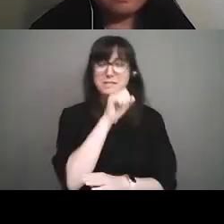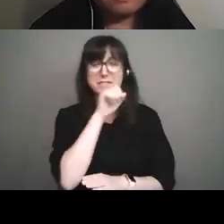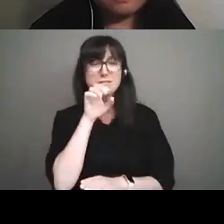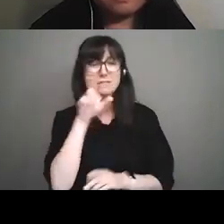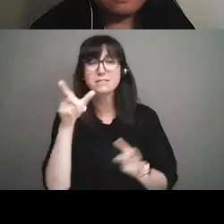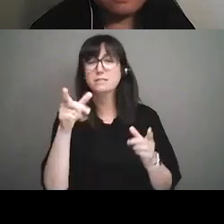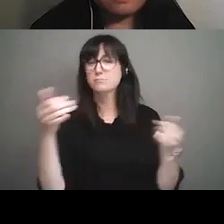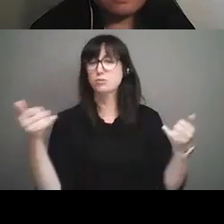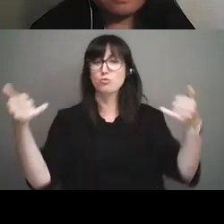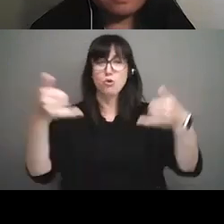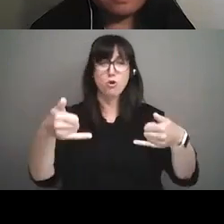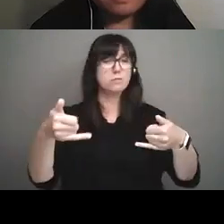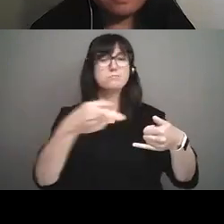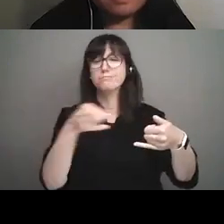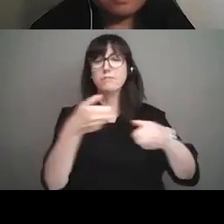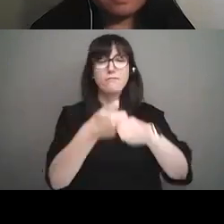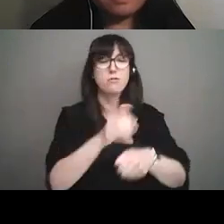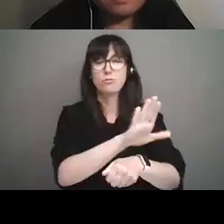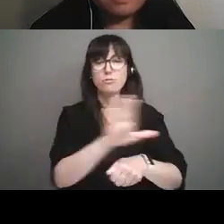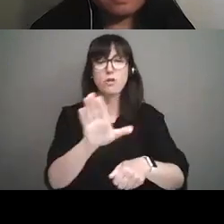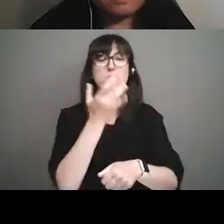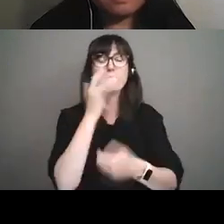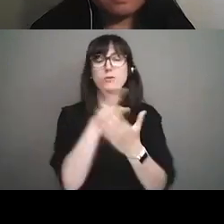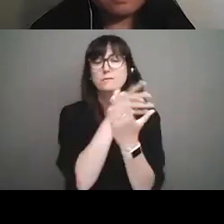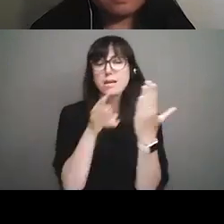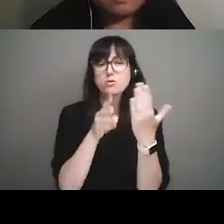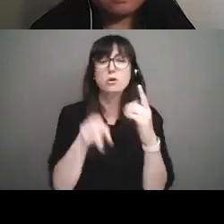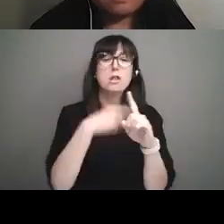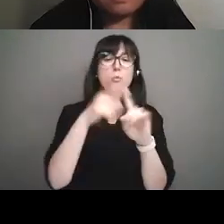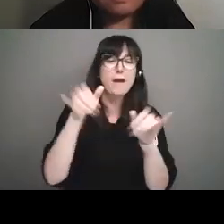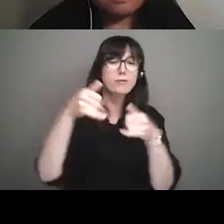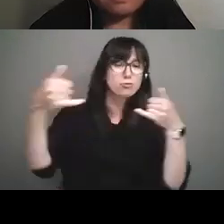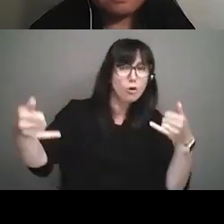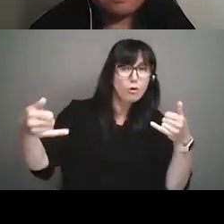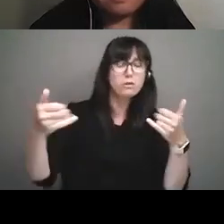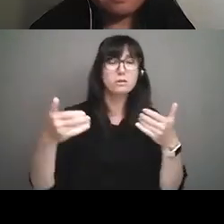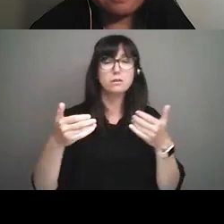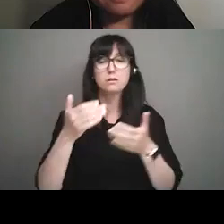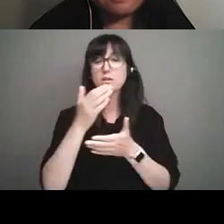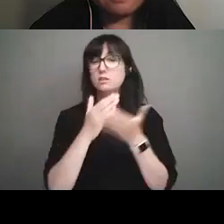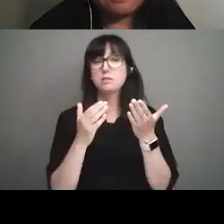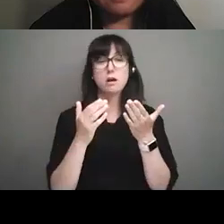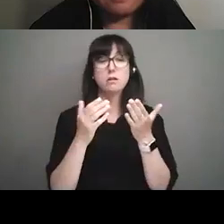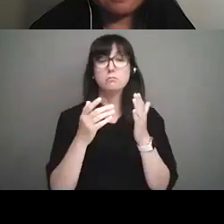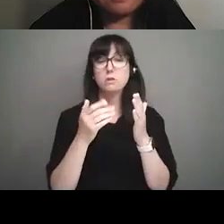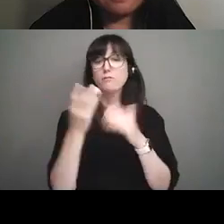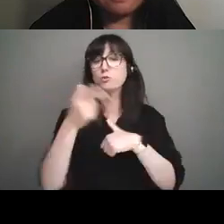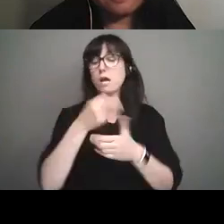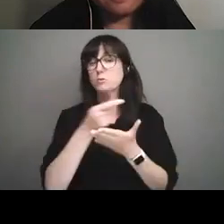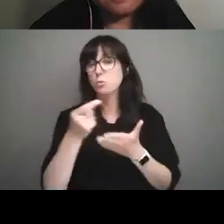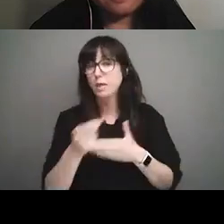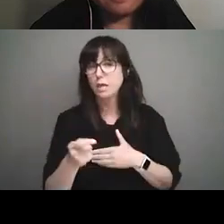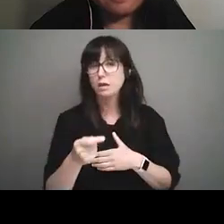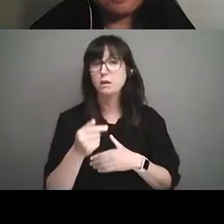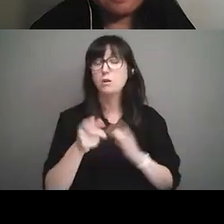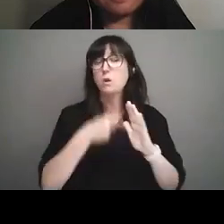call who really determine the schedule and the timing of their phone calls. So some people call multiple times a week, some people call several times a